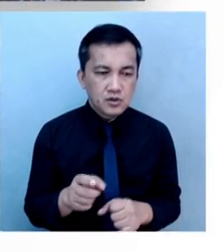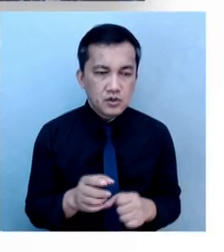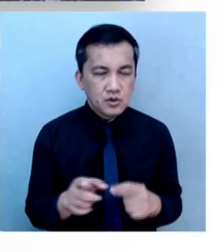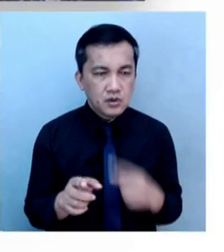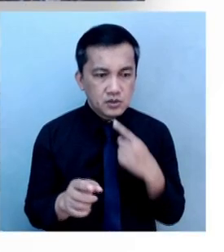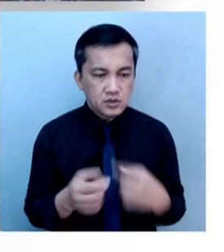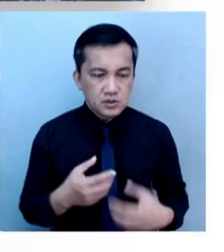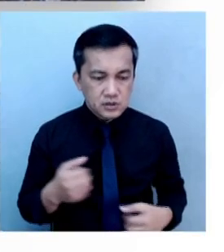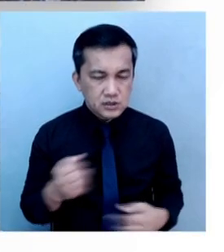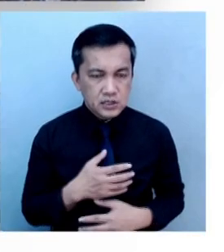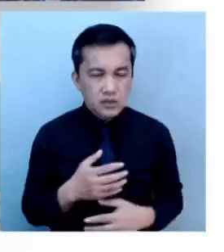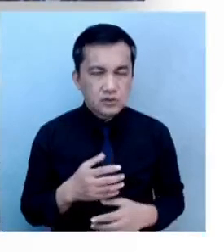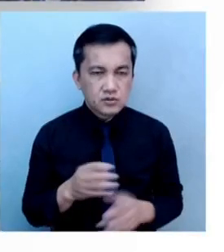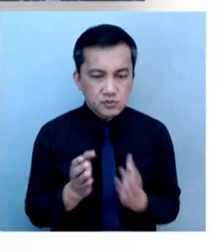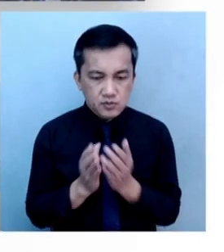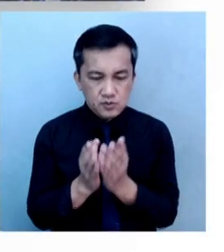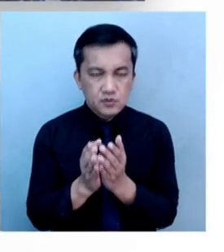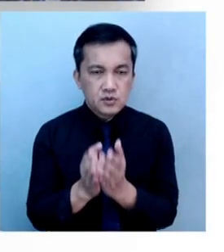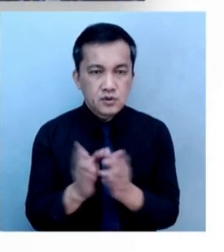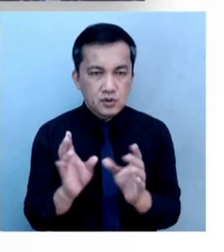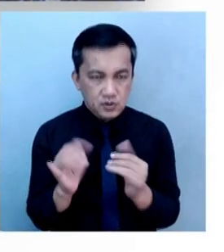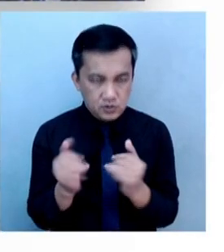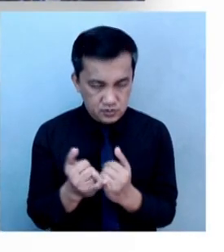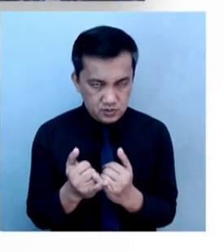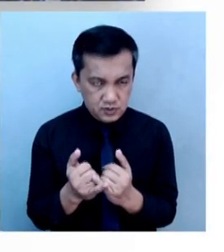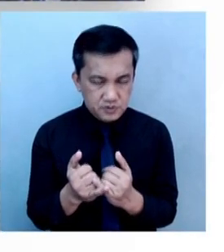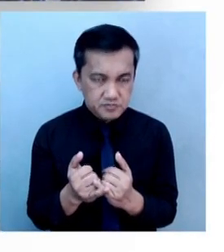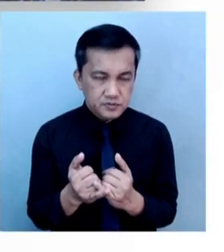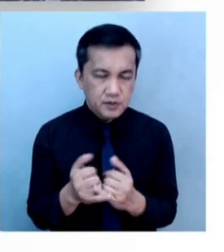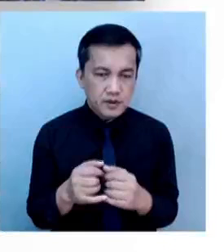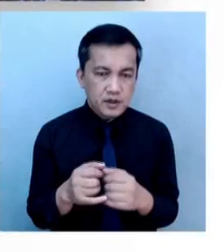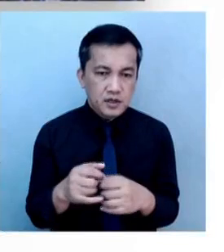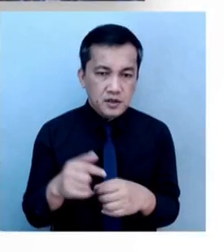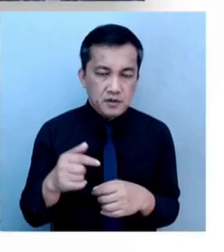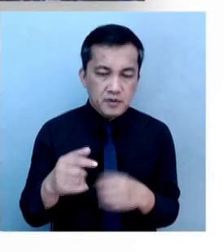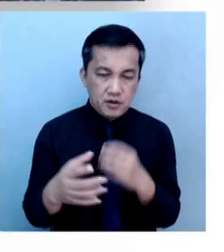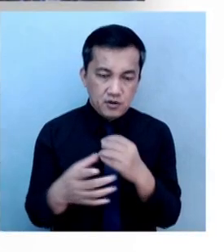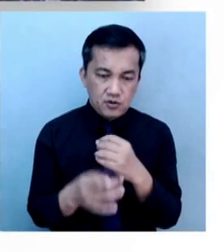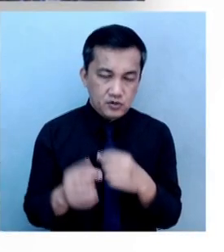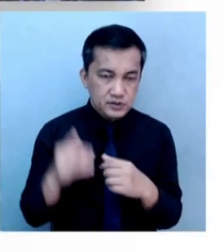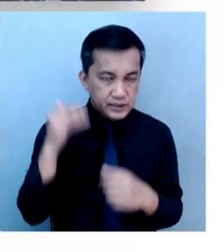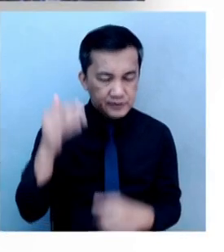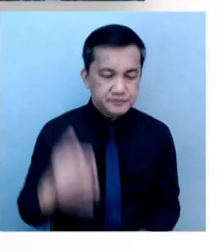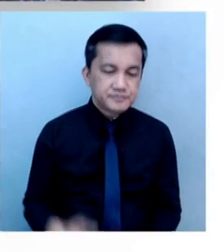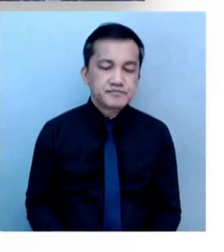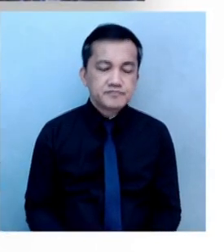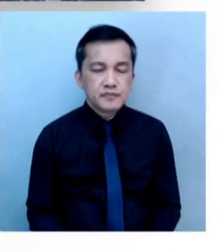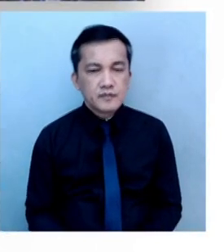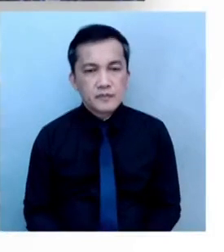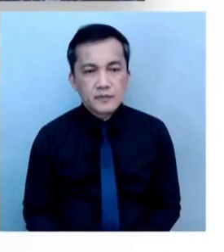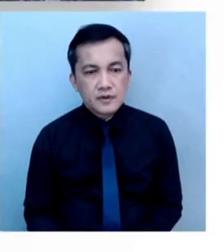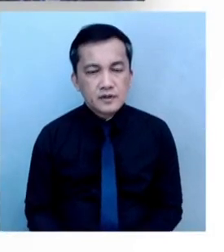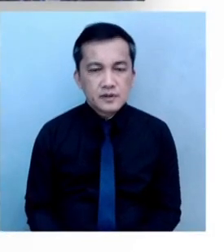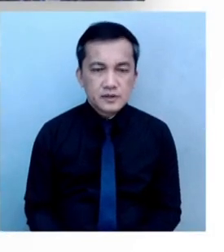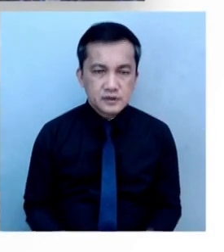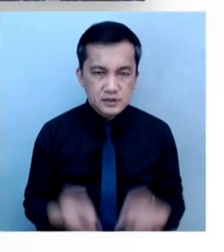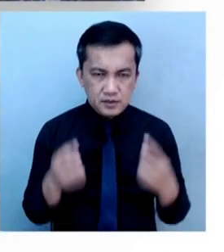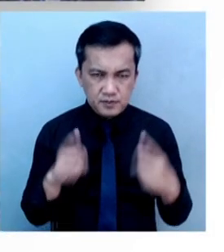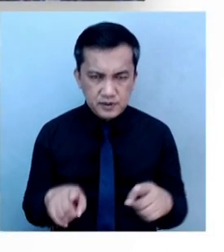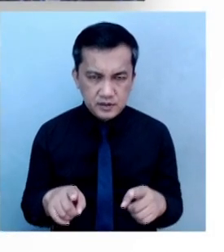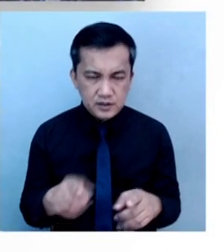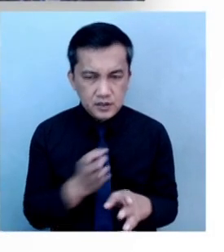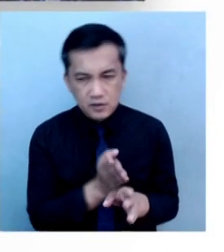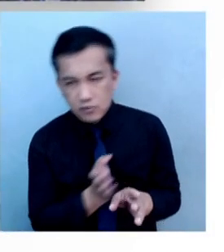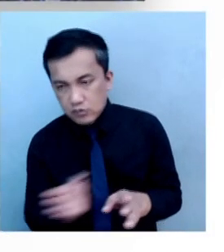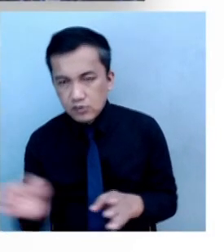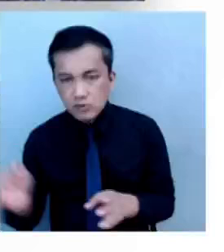oil companies tsaka yung mga oil giants. So dahil po sa pangyayaring ito, nagkakaroon pa ng reroute ng vessels.